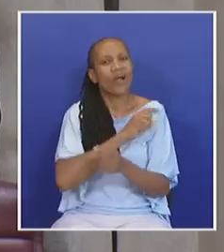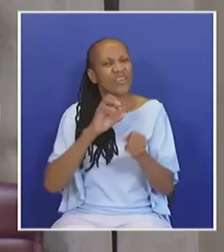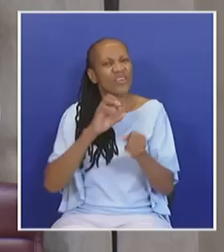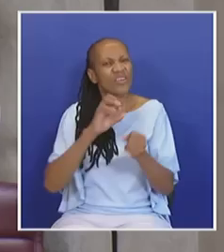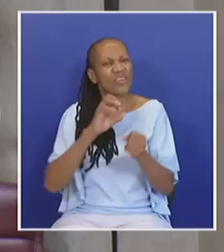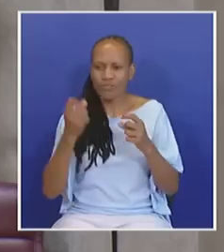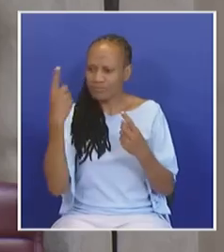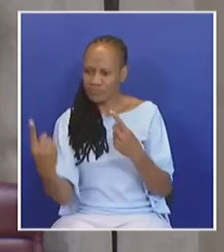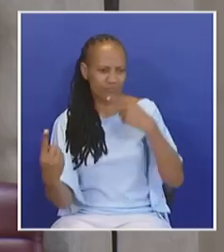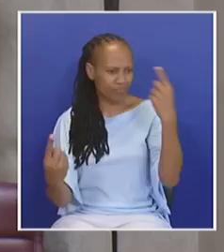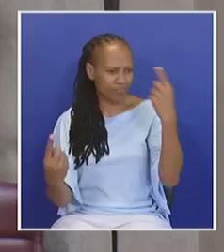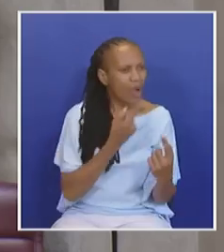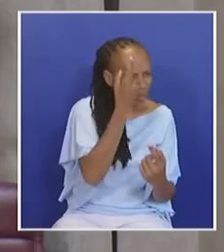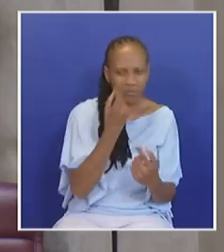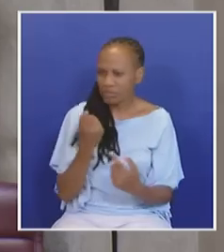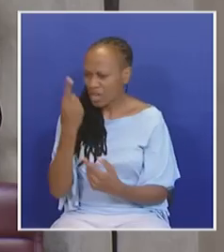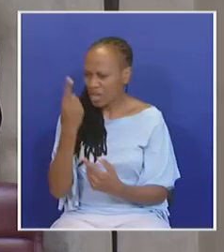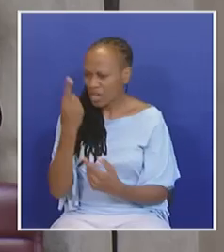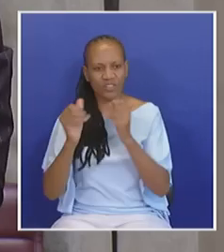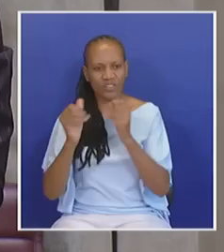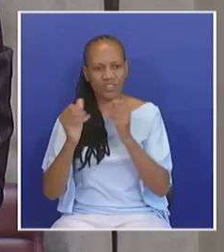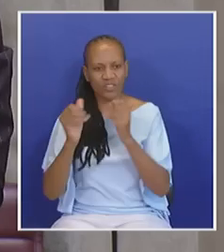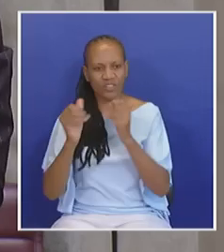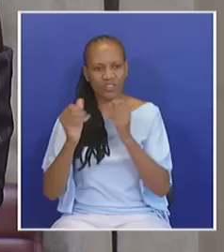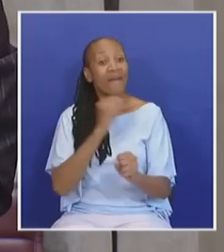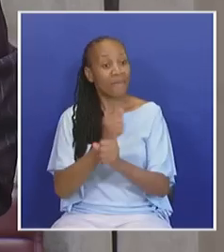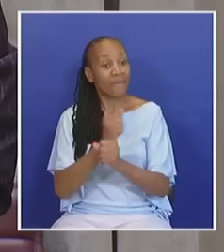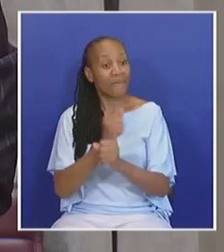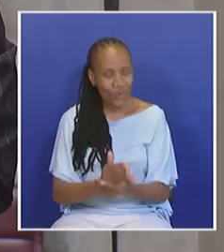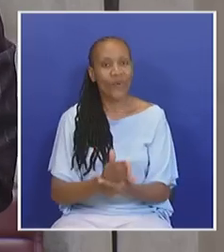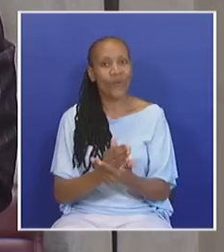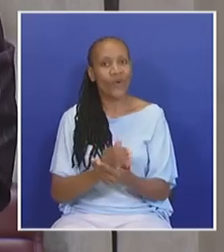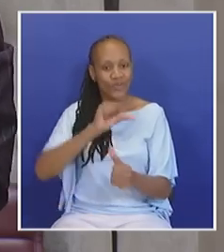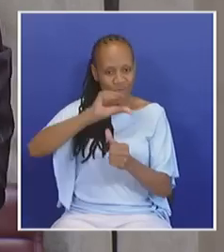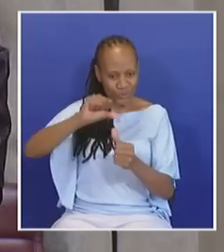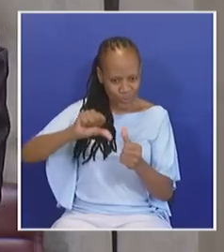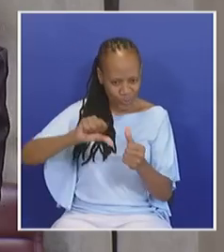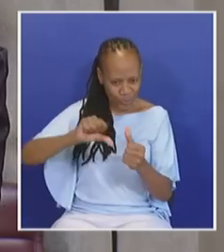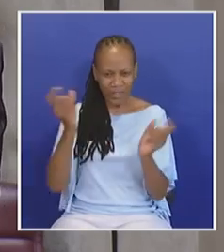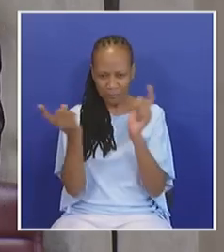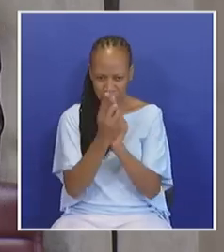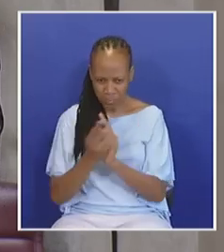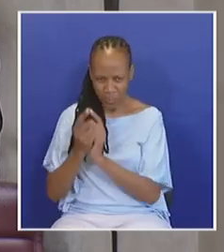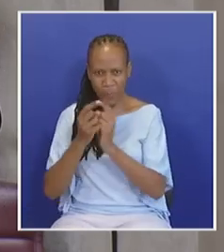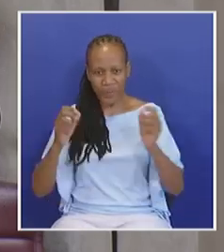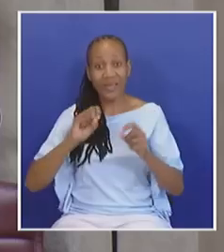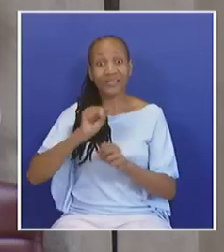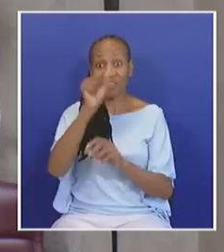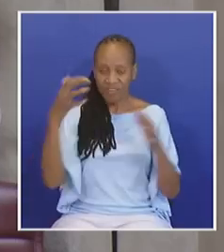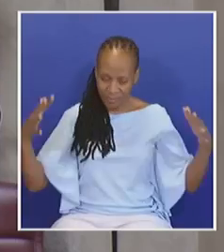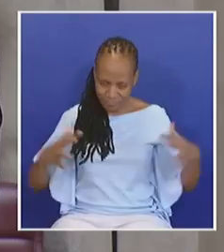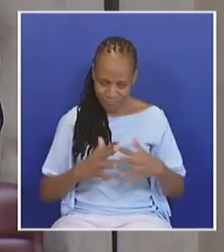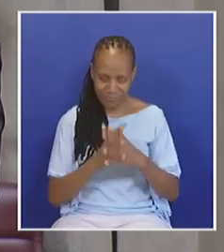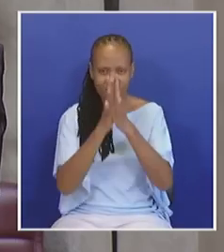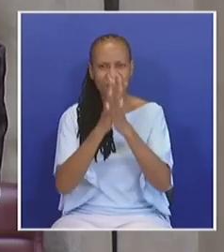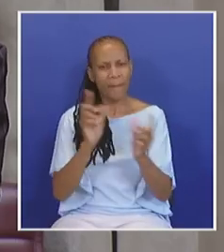another. This includes both government-led efforts on nation building and social cohesion, as well as the myriad daily interactions and